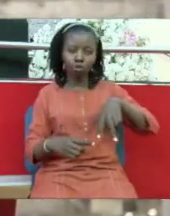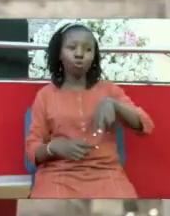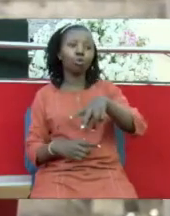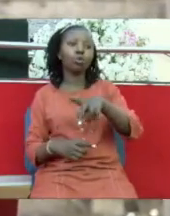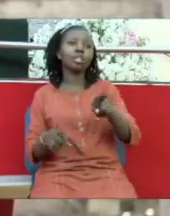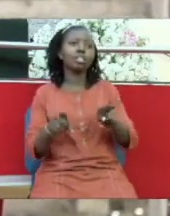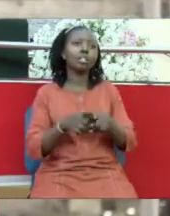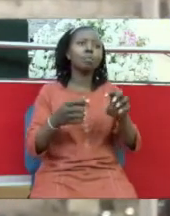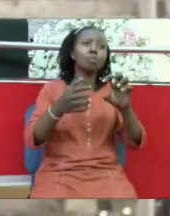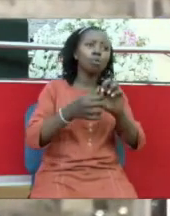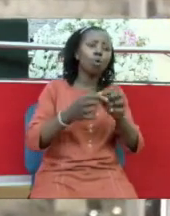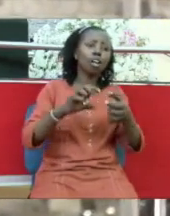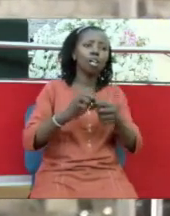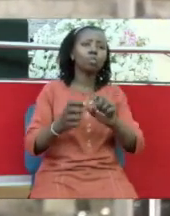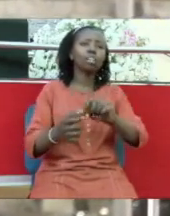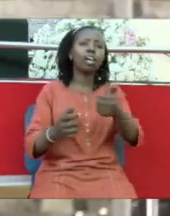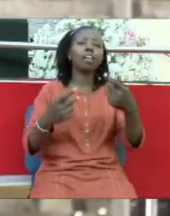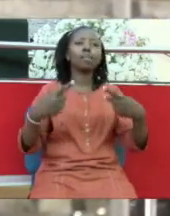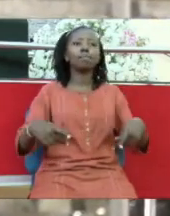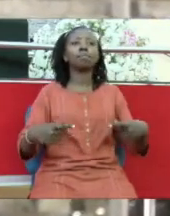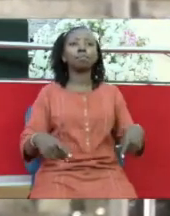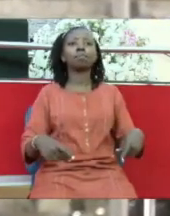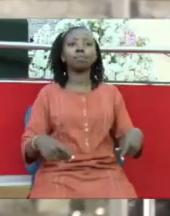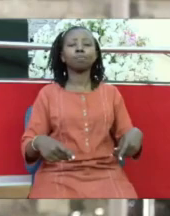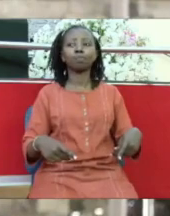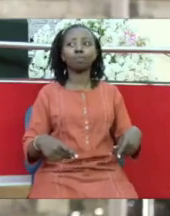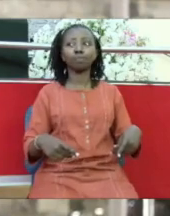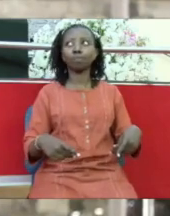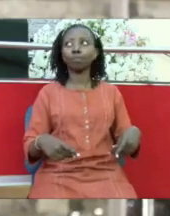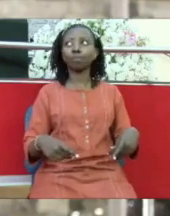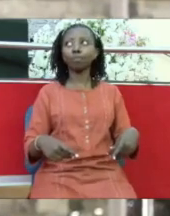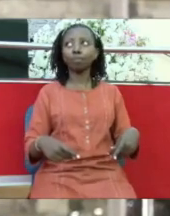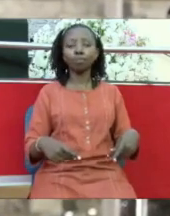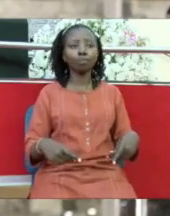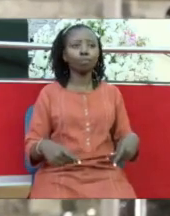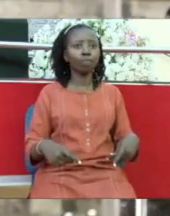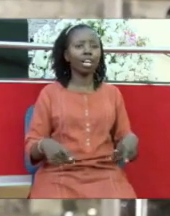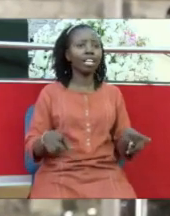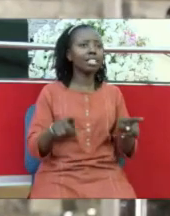other people. You still got to ask questions.